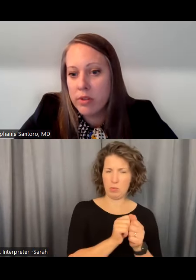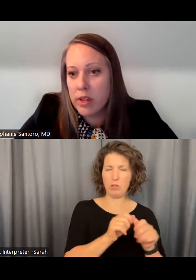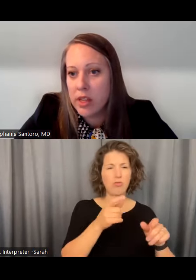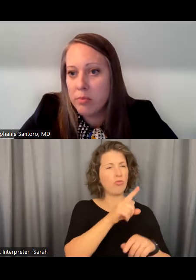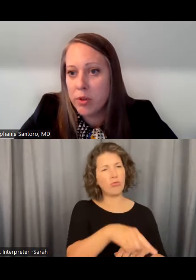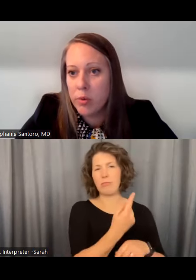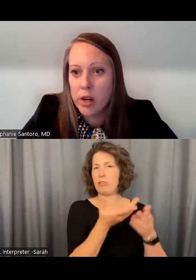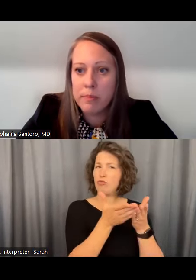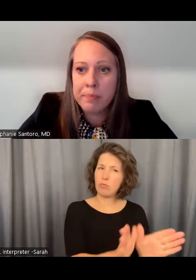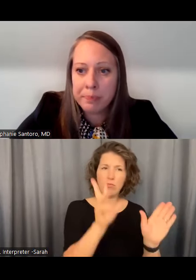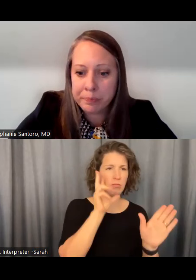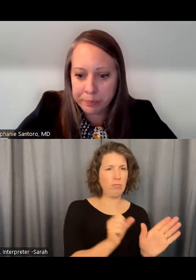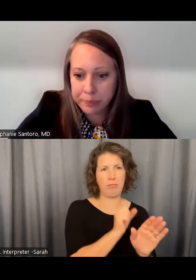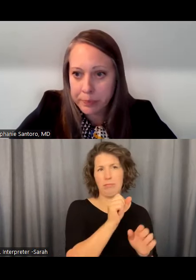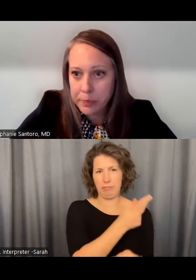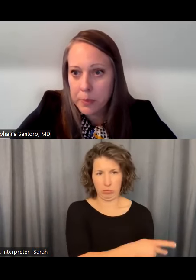syndrome in the blue here.